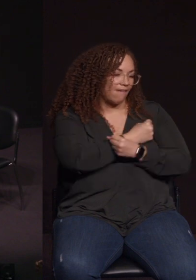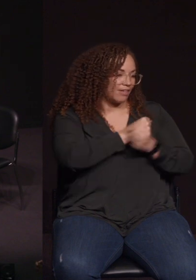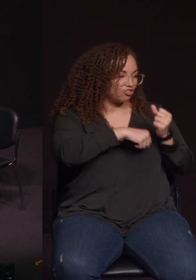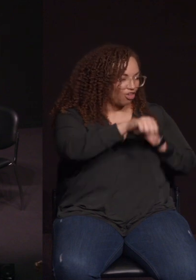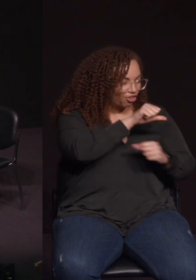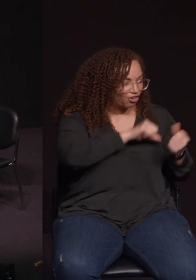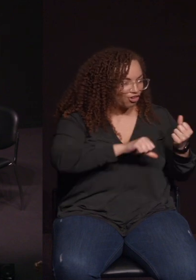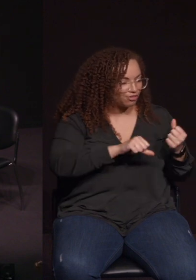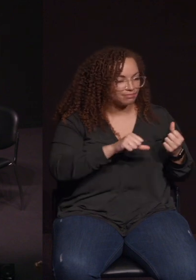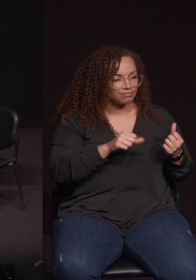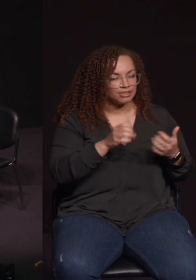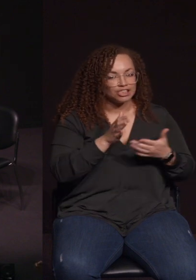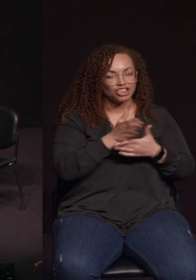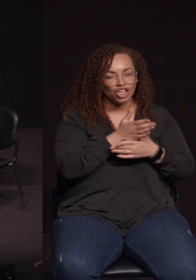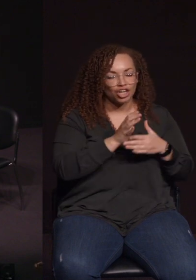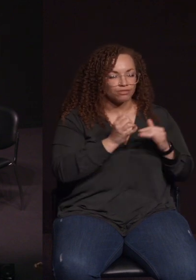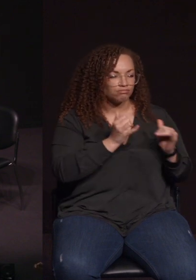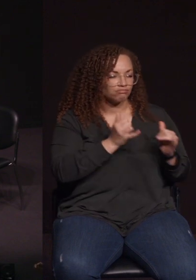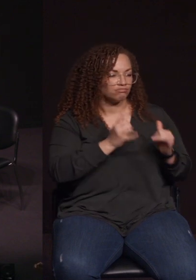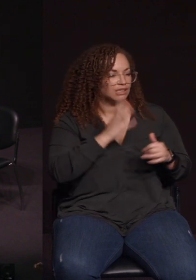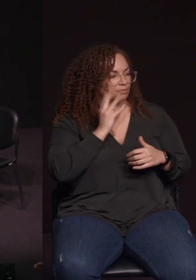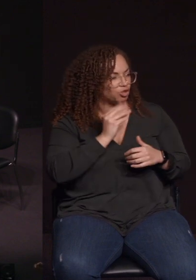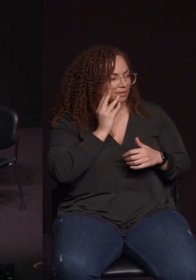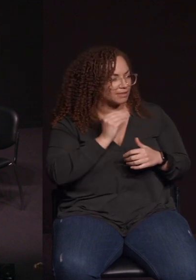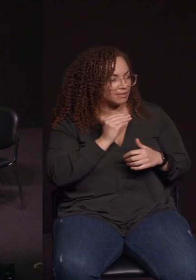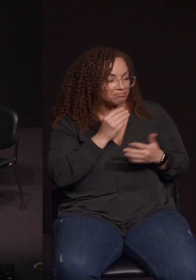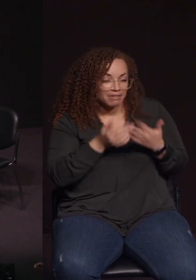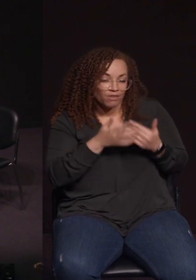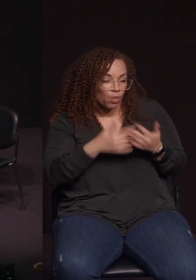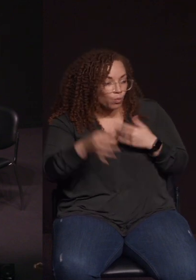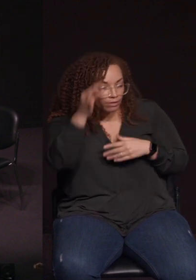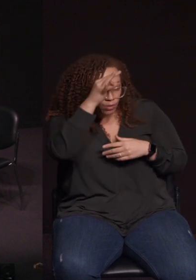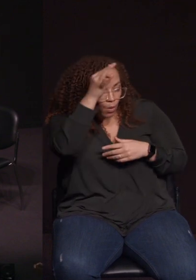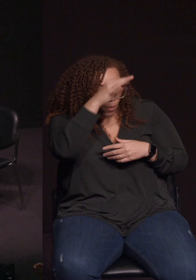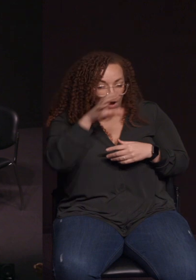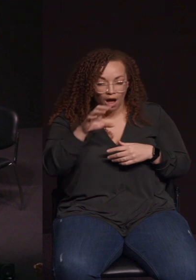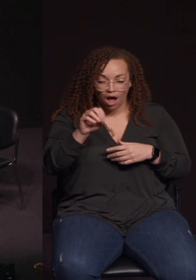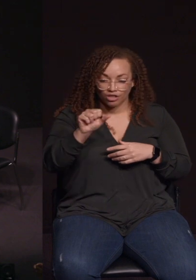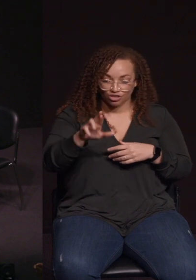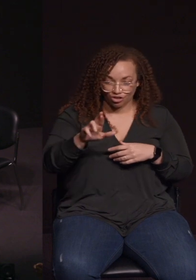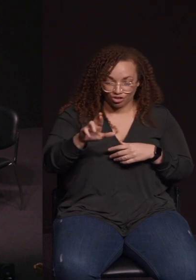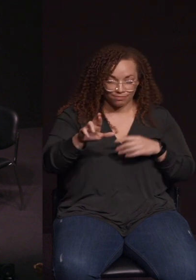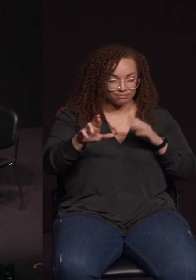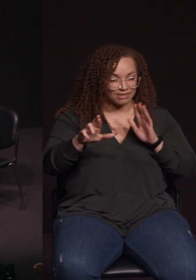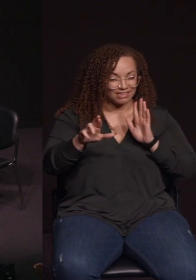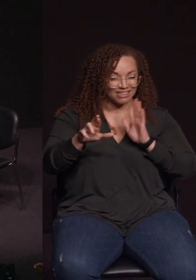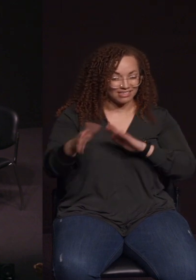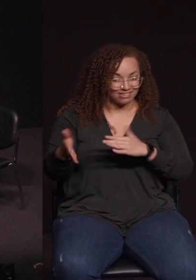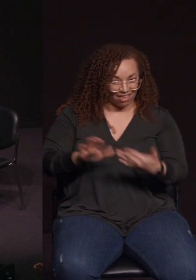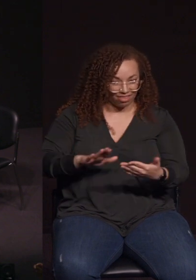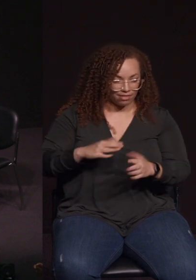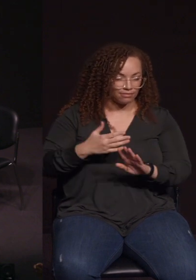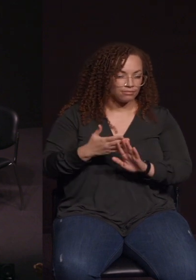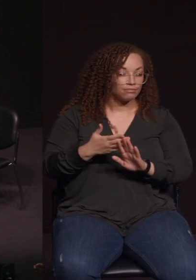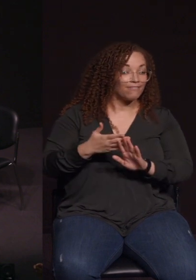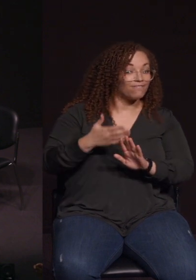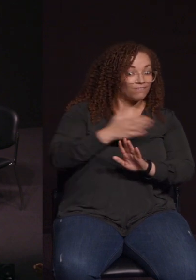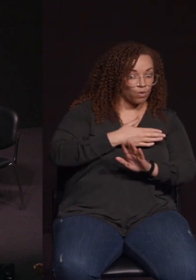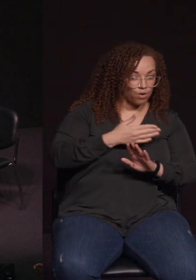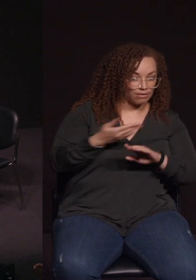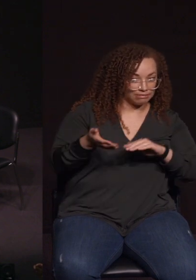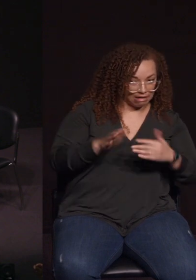us. You know, because even in Oscar's death, prior to his murder, like Cal,